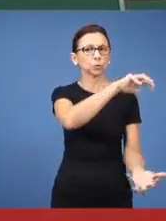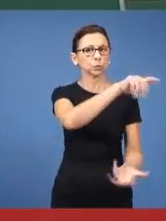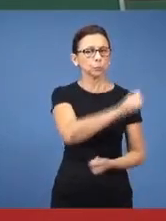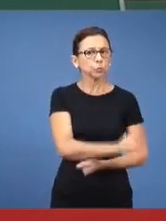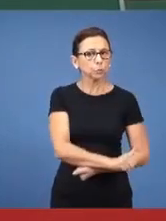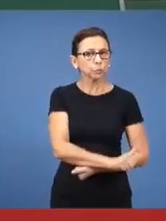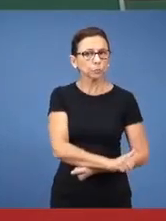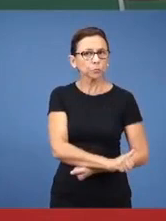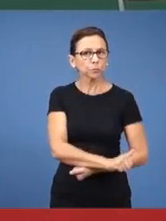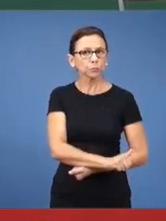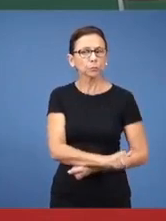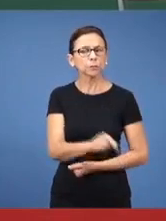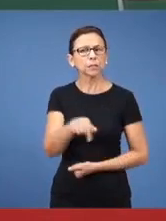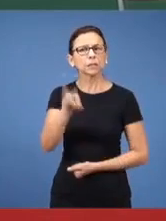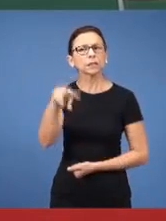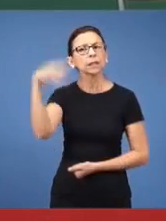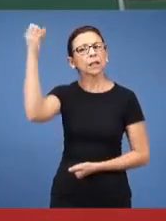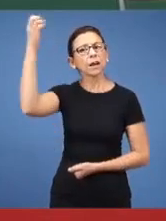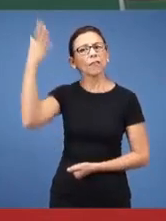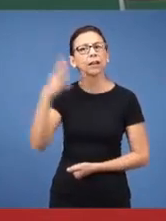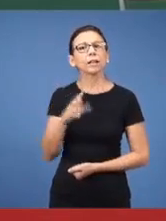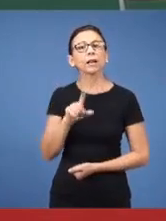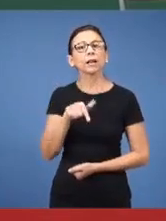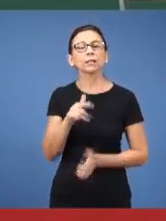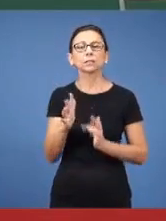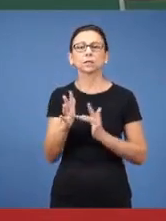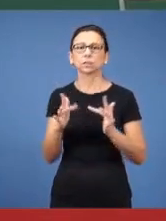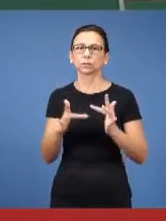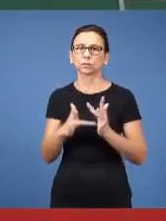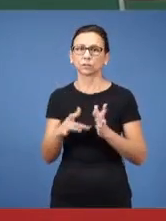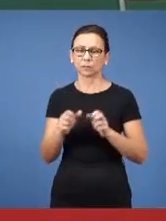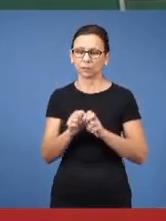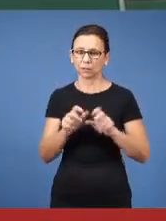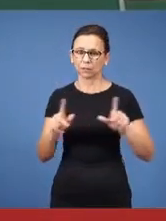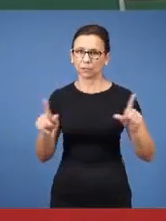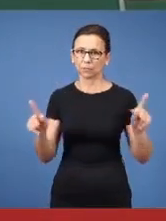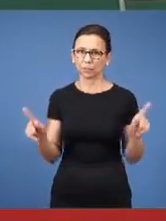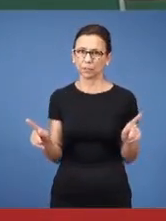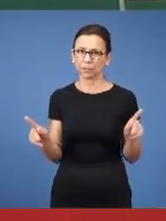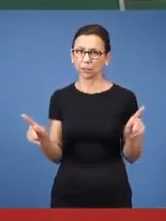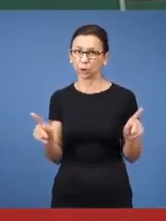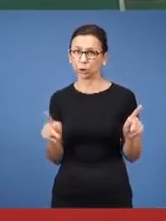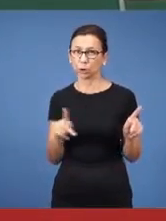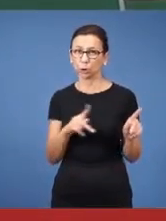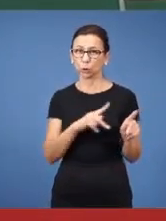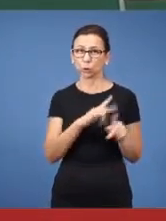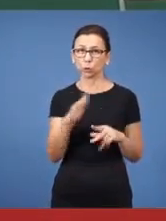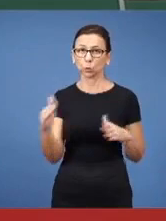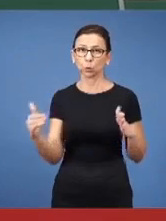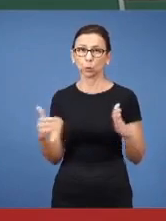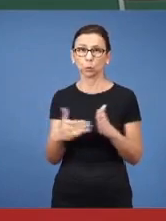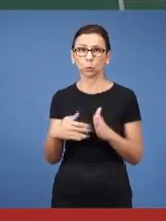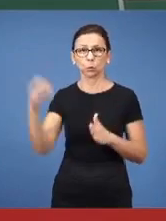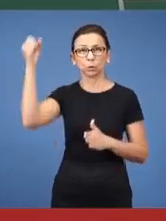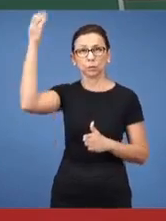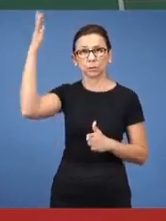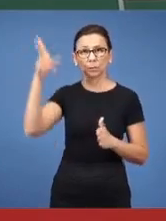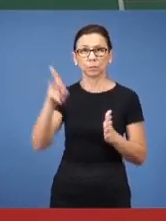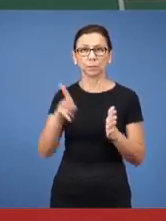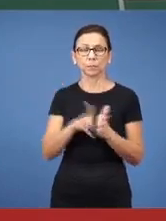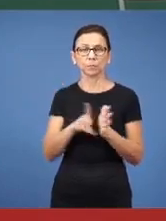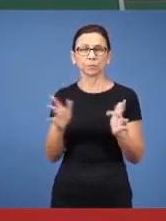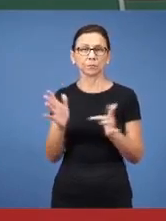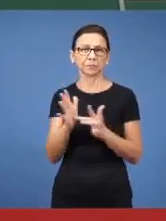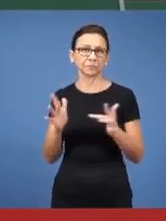living. Who reveals this is Jesus. The book of Revelations is revelation. It's